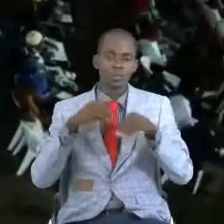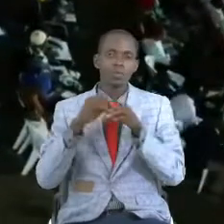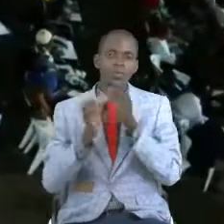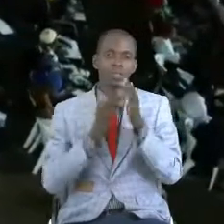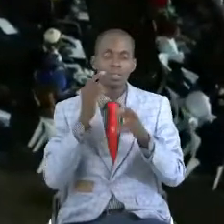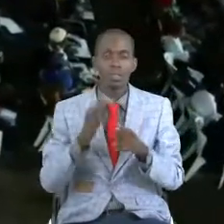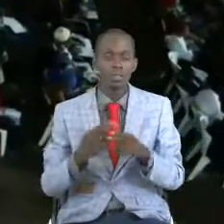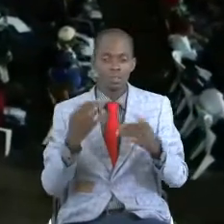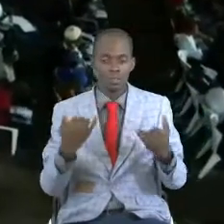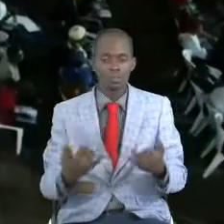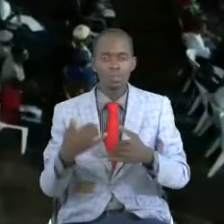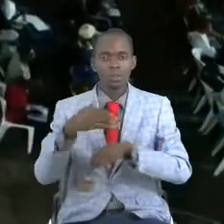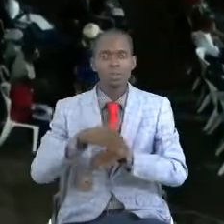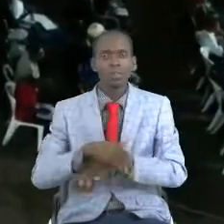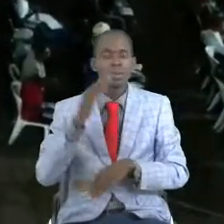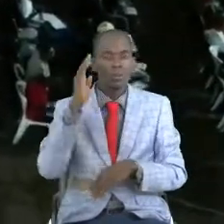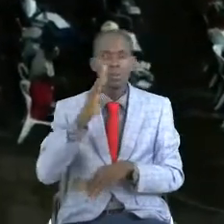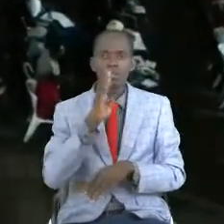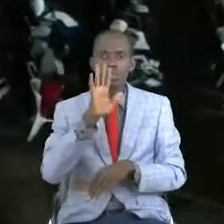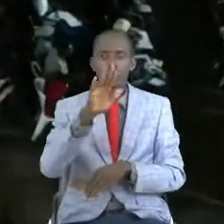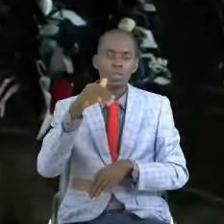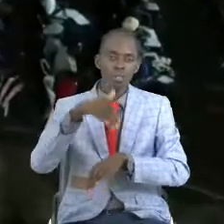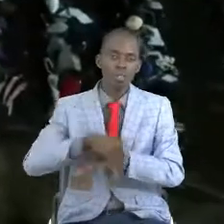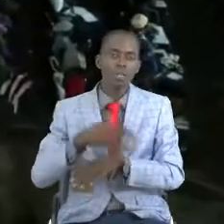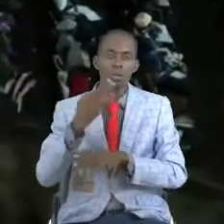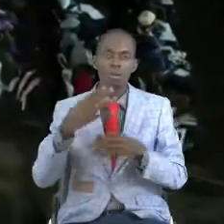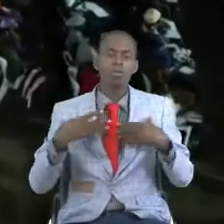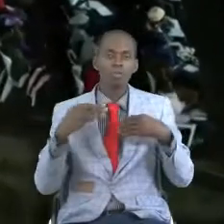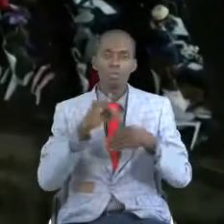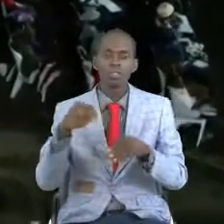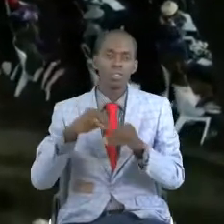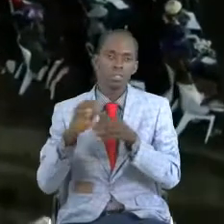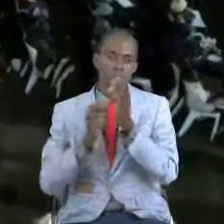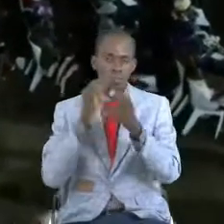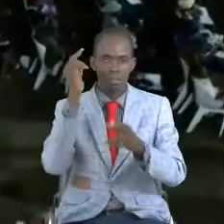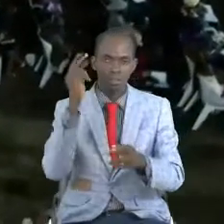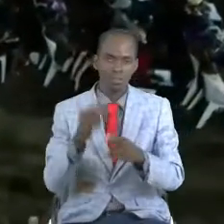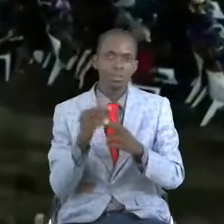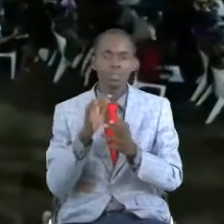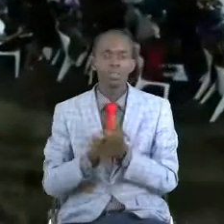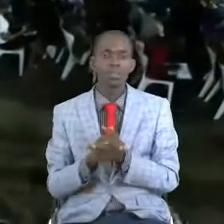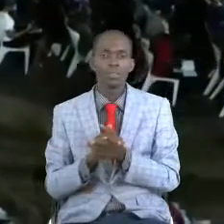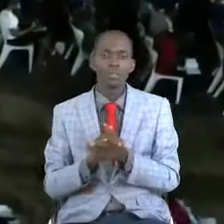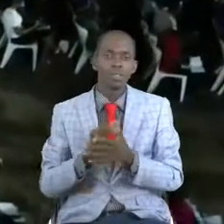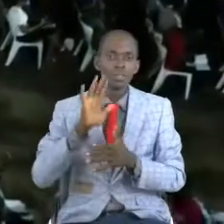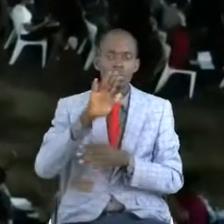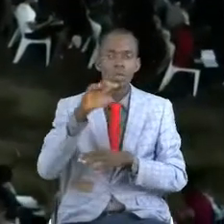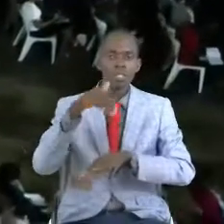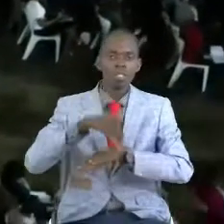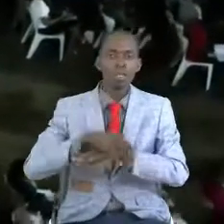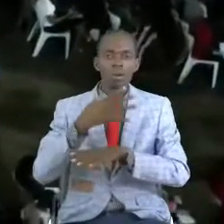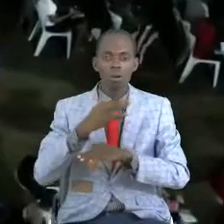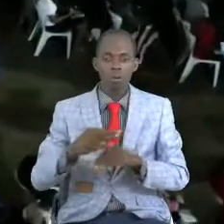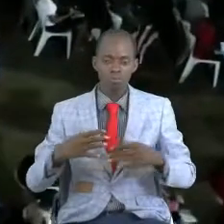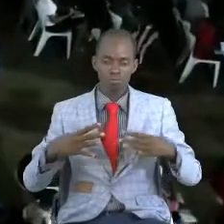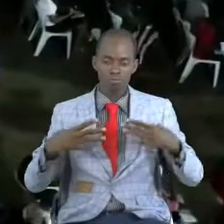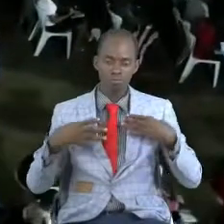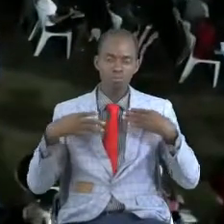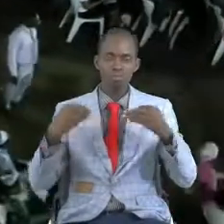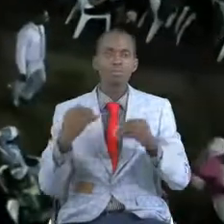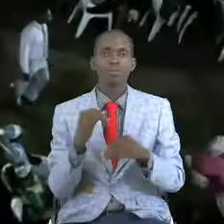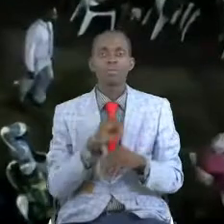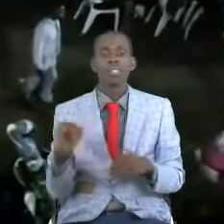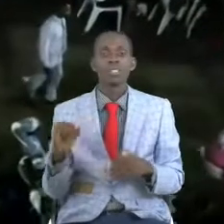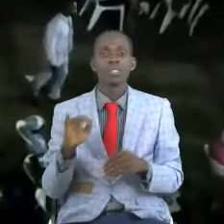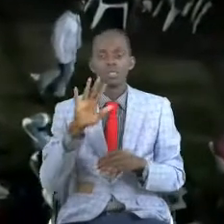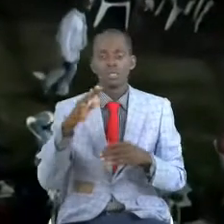Tonight will be your night of healing, your night of wellness, and your night